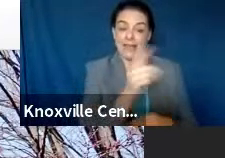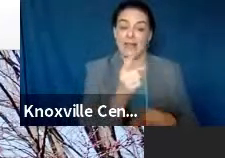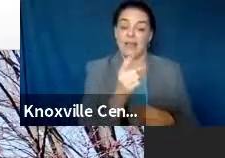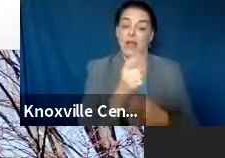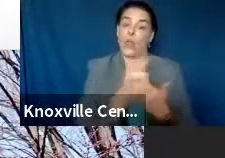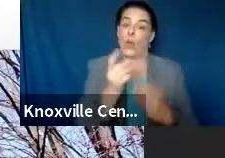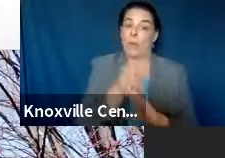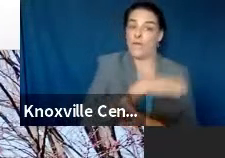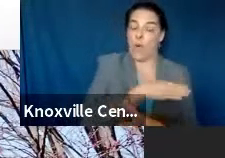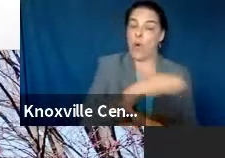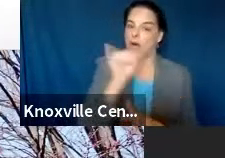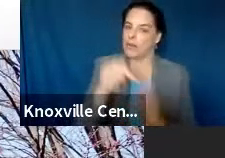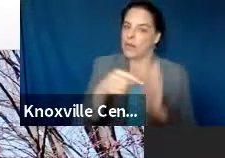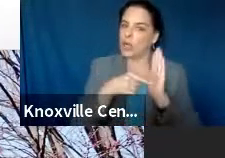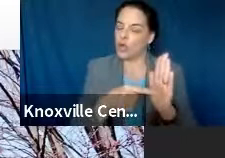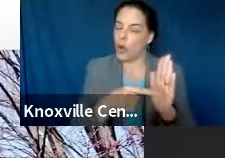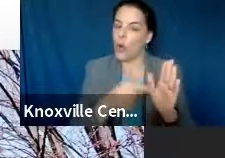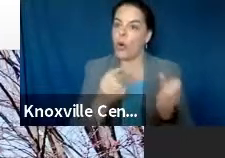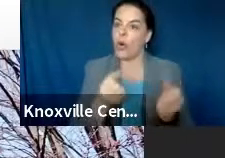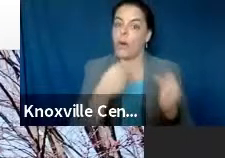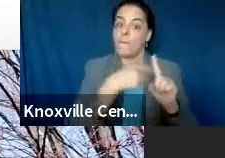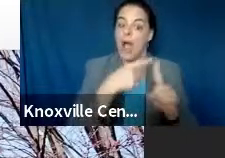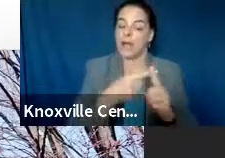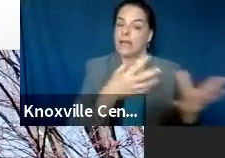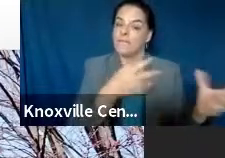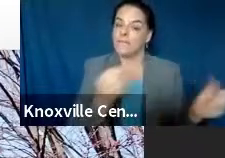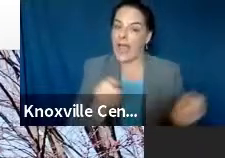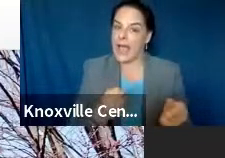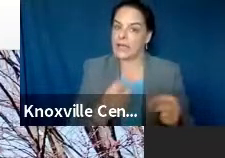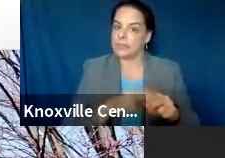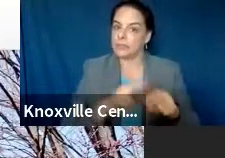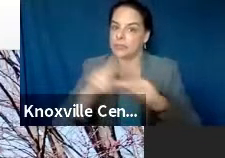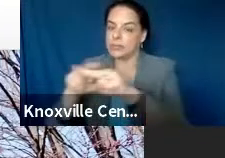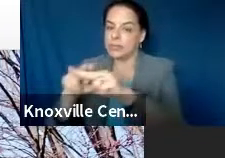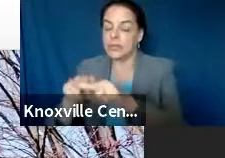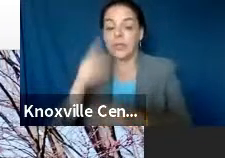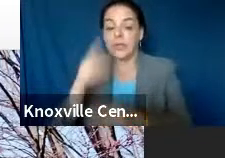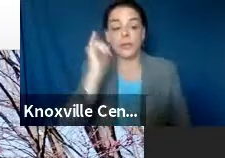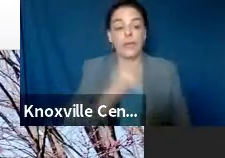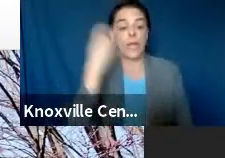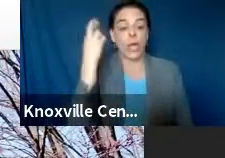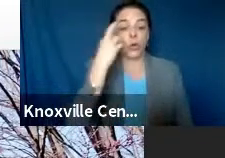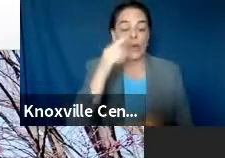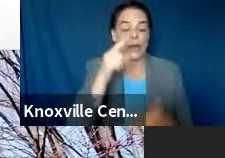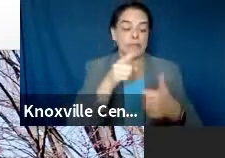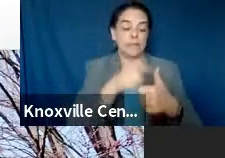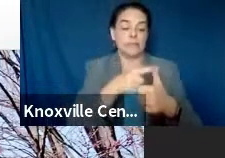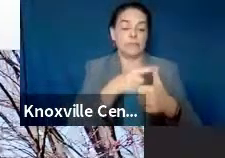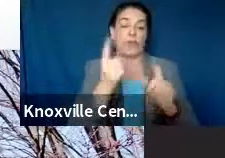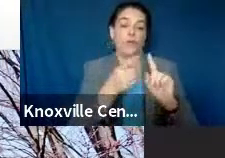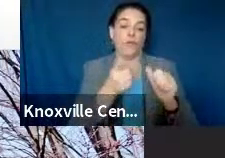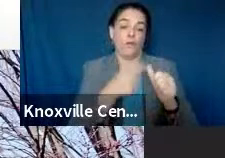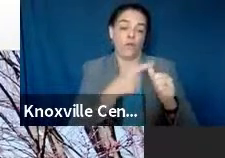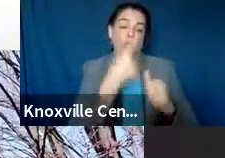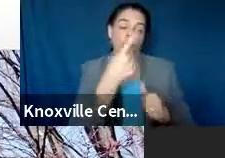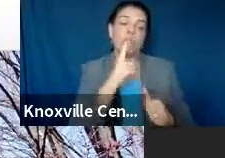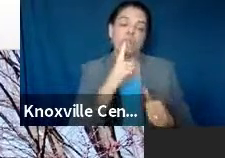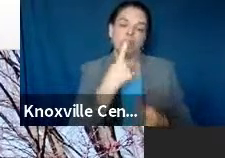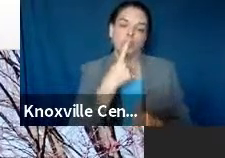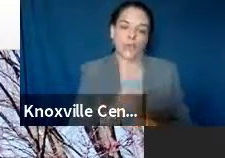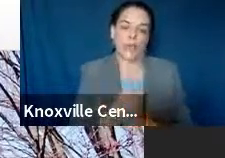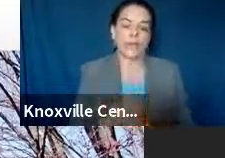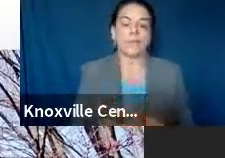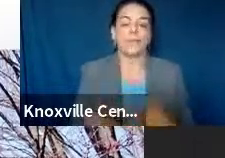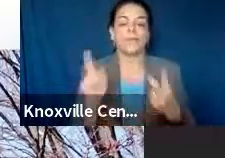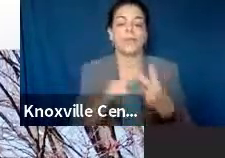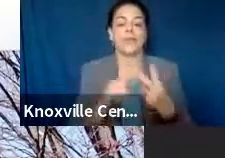That shows how fast our case counts are growing. Because of these factors, we are representing this benchmark as red. Our second